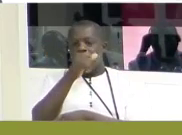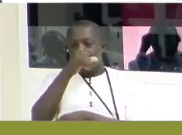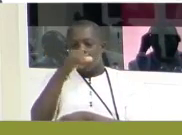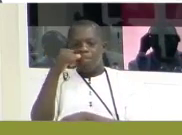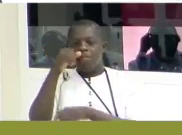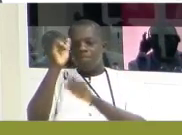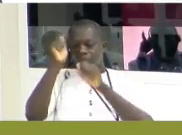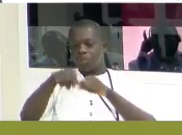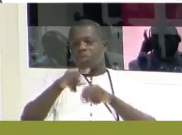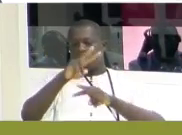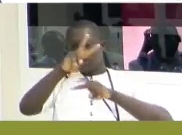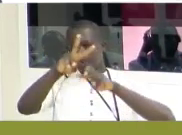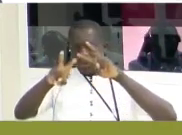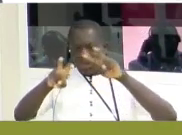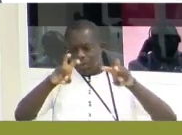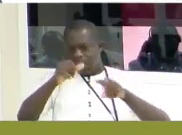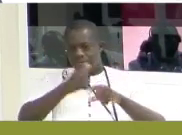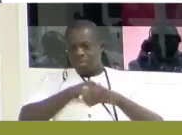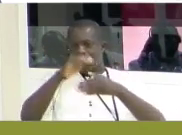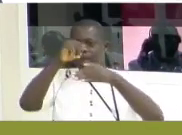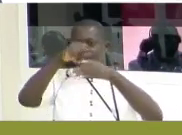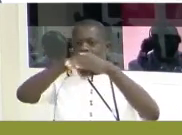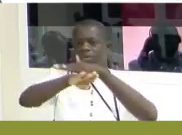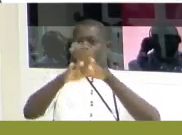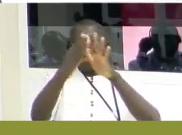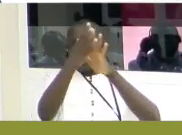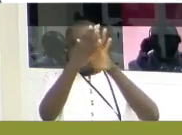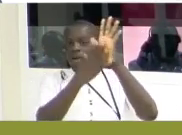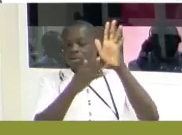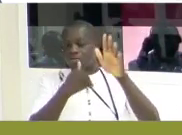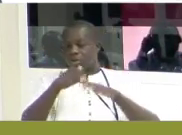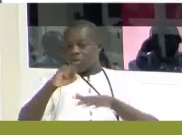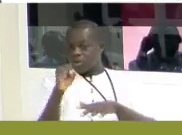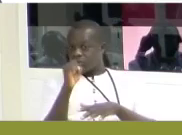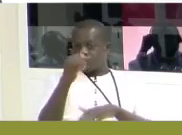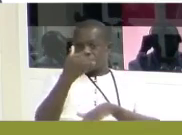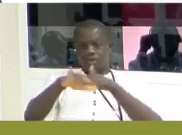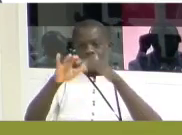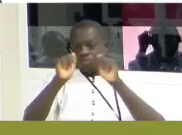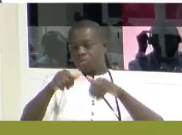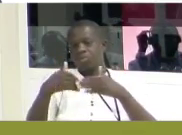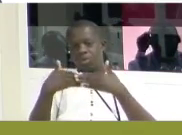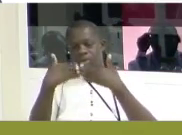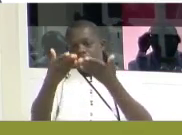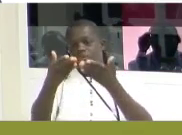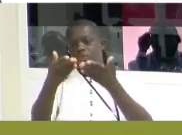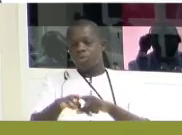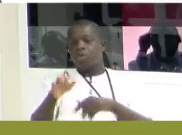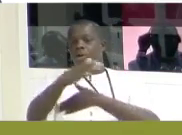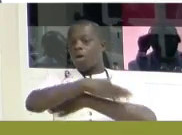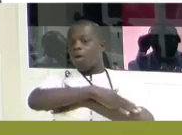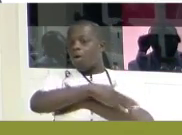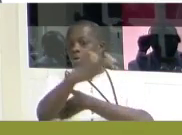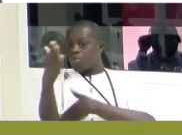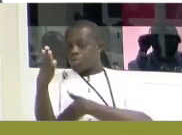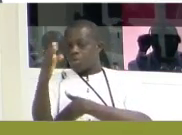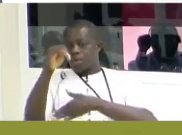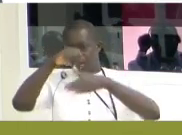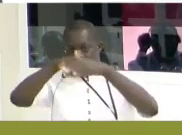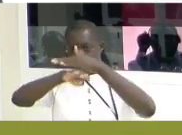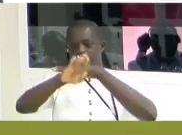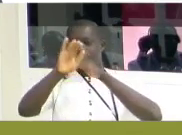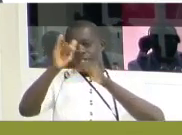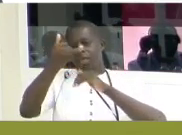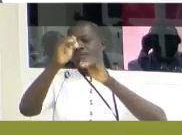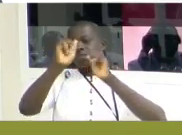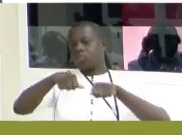my email account, but I refused. I told Usman I'm not going to do that. I can open the email for you, but I will not give you my password.